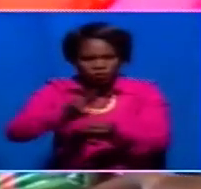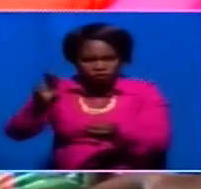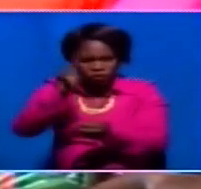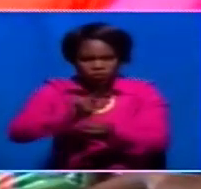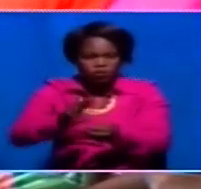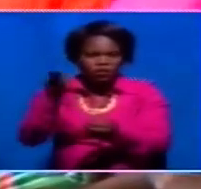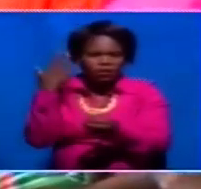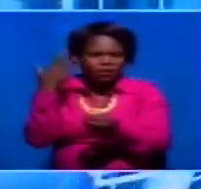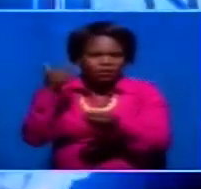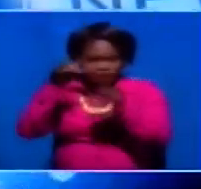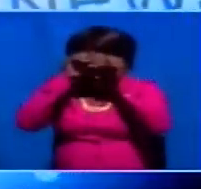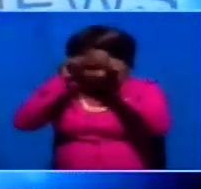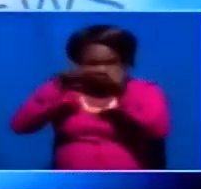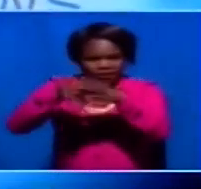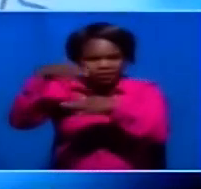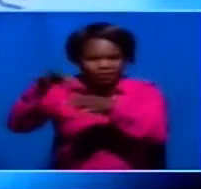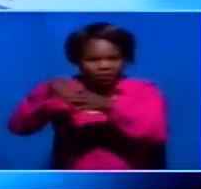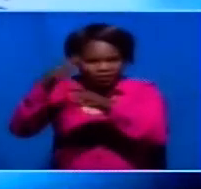granted.